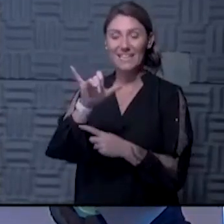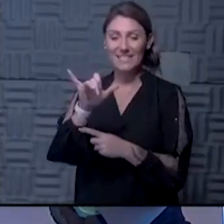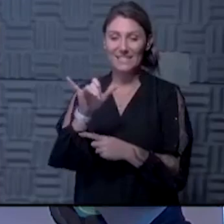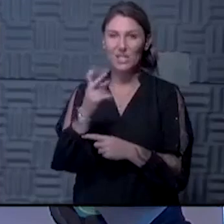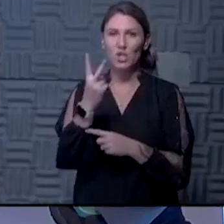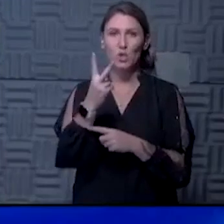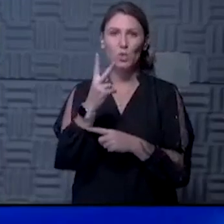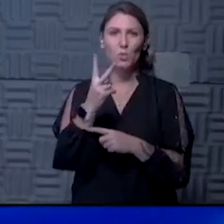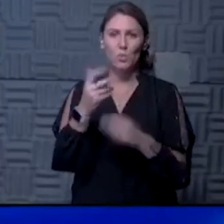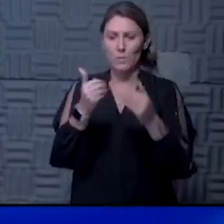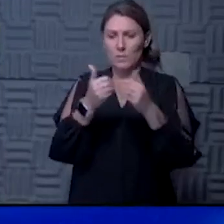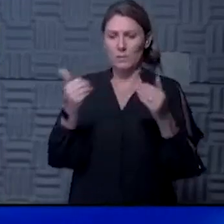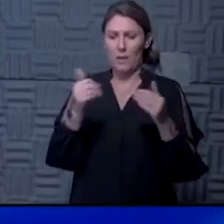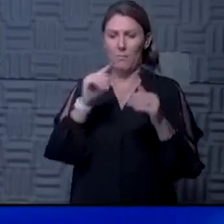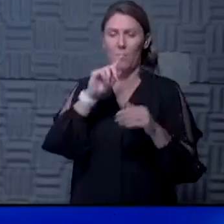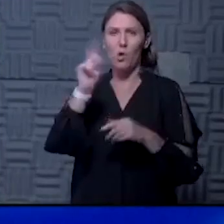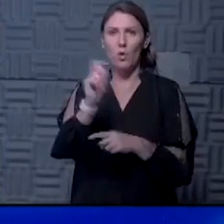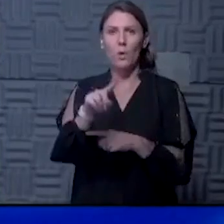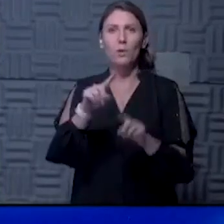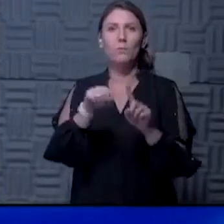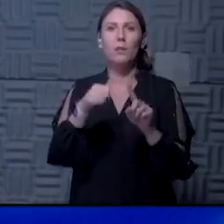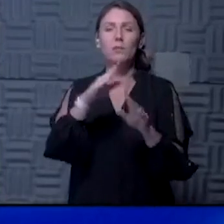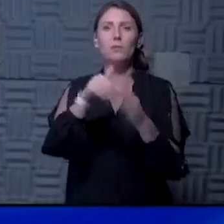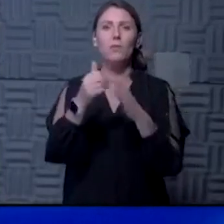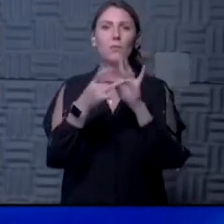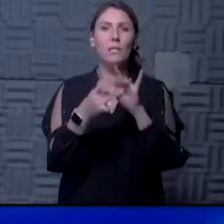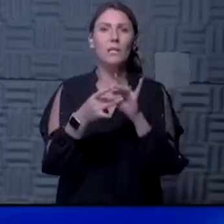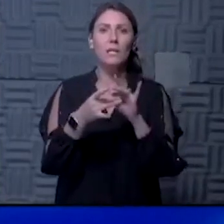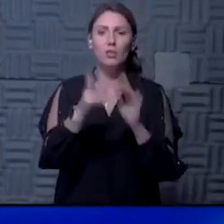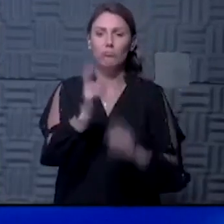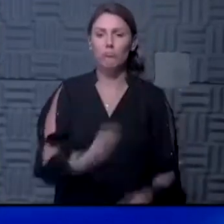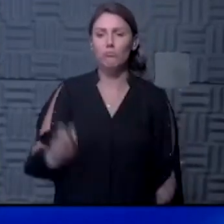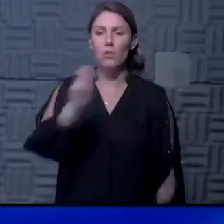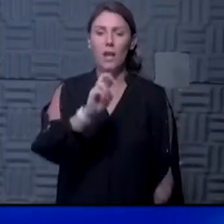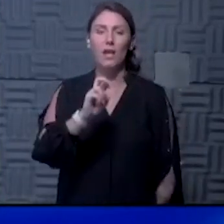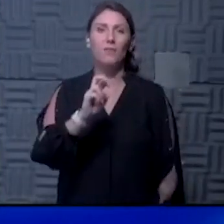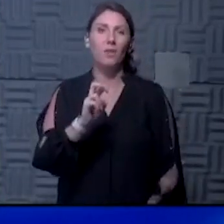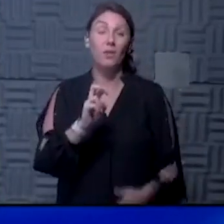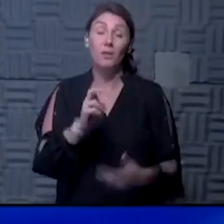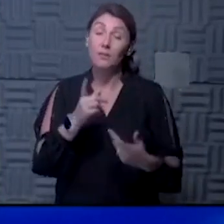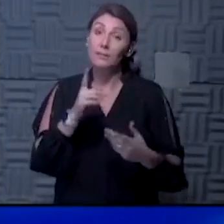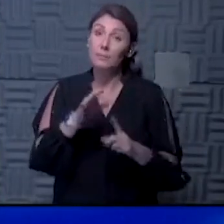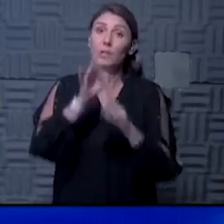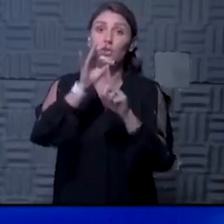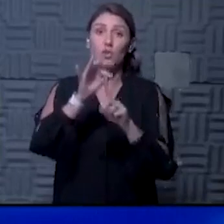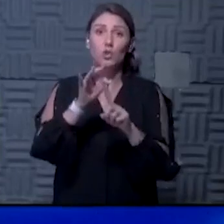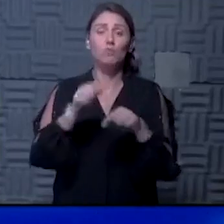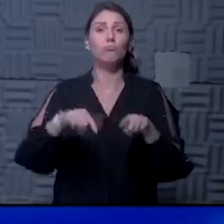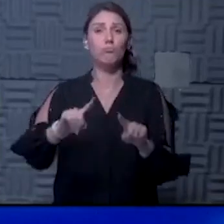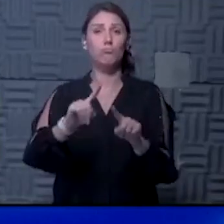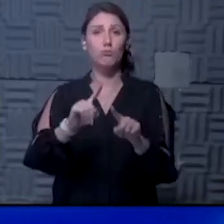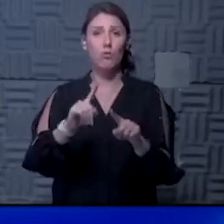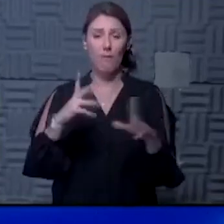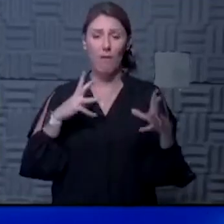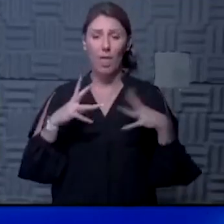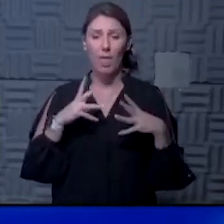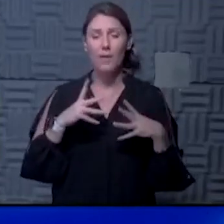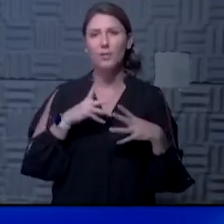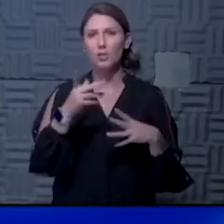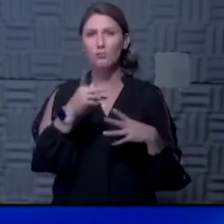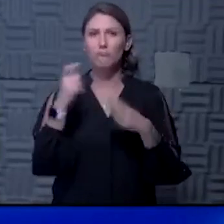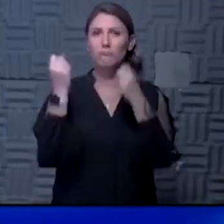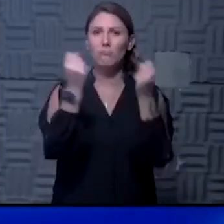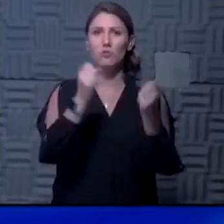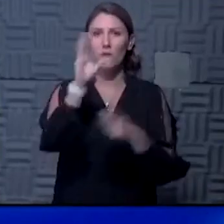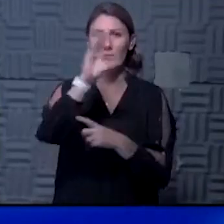2 separate questions, but it's all about travel and probably around the holidays. Diana says she's going to be driving to Chicago